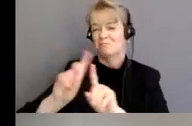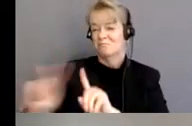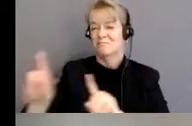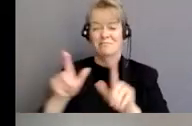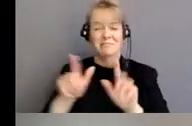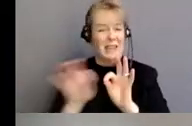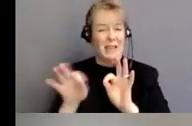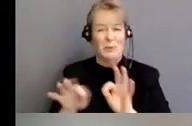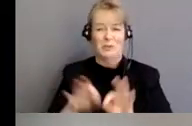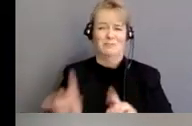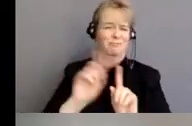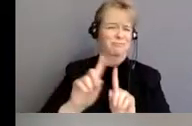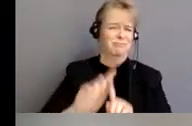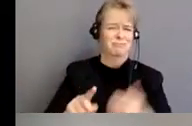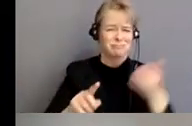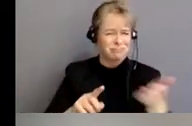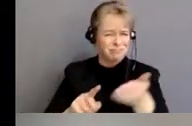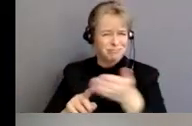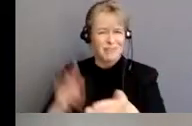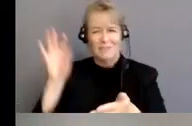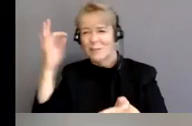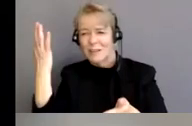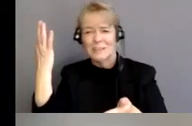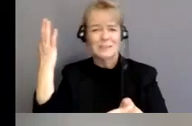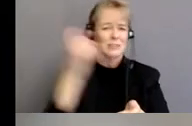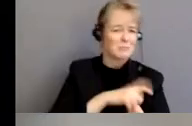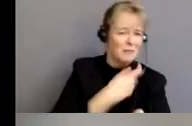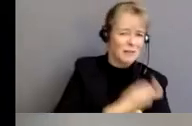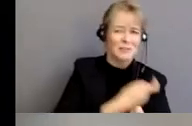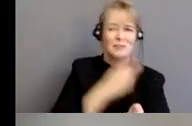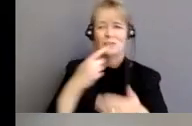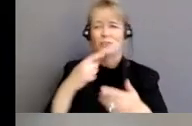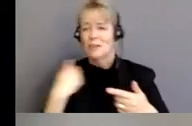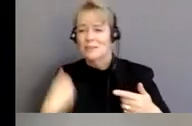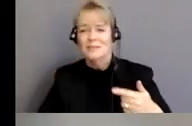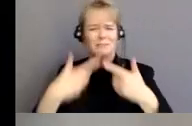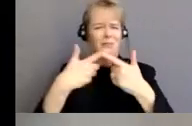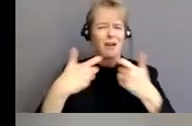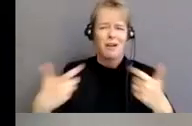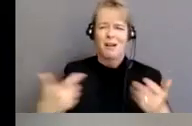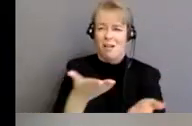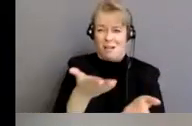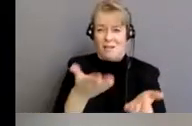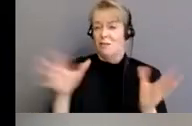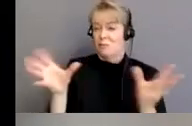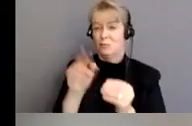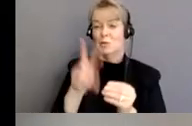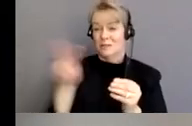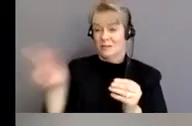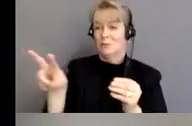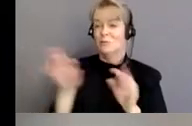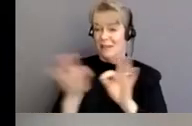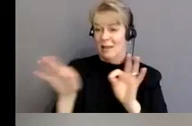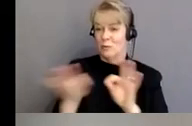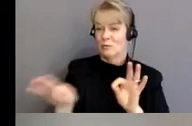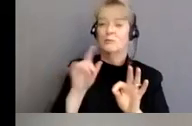Chinese, Hindi, Punjabi, so that, if people need this information, there is a place where they can go get it in a